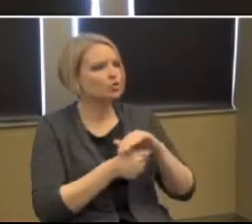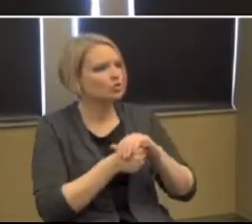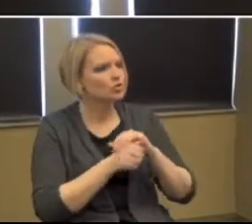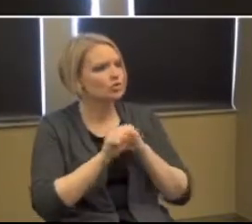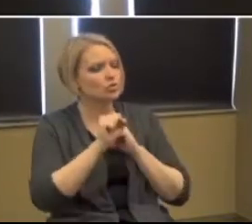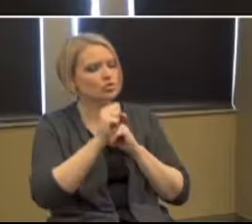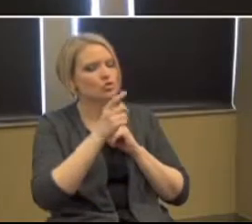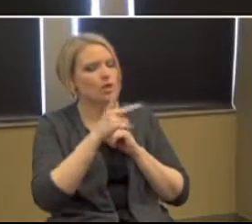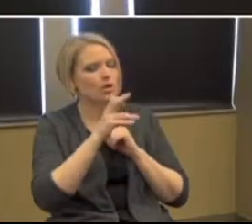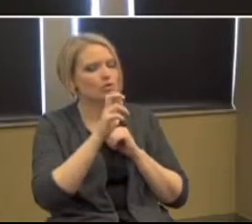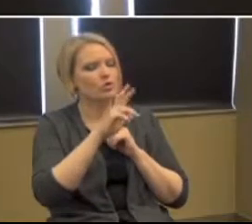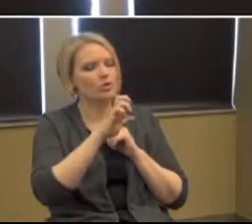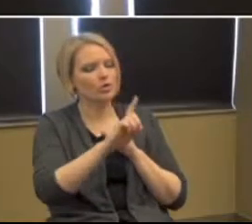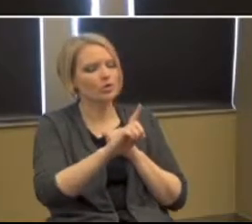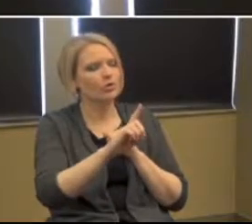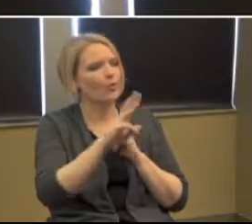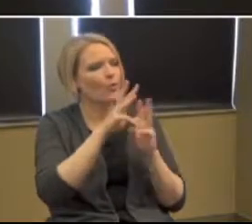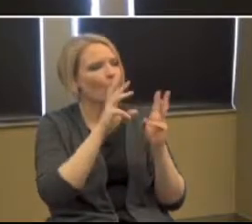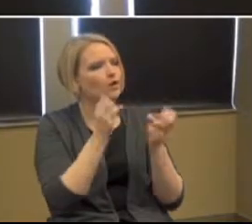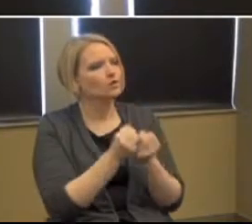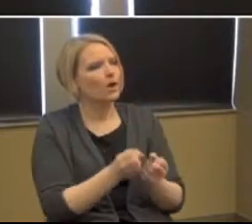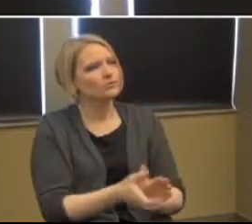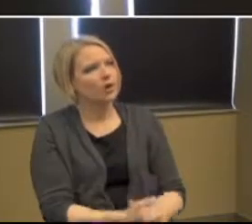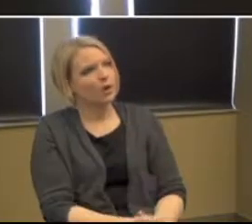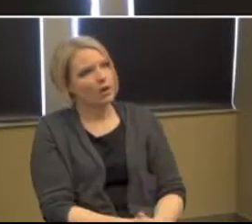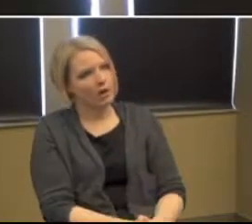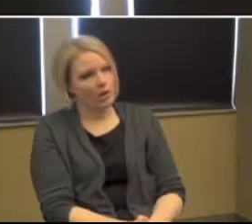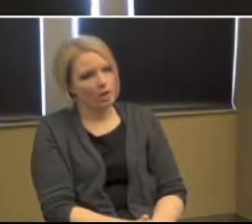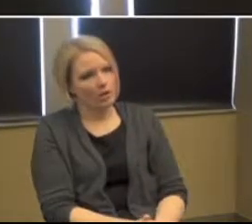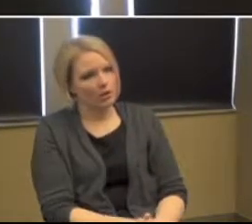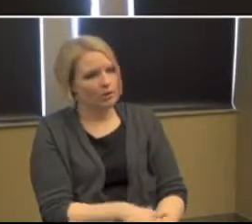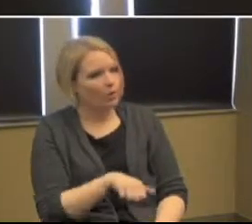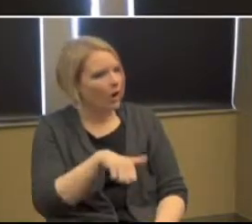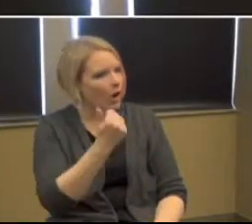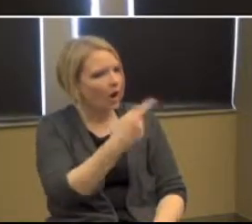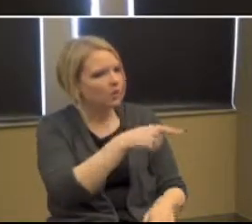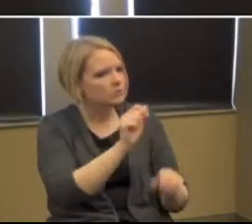Sheltered workshops. What else?